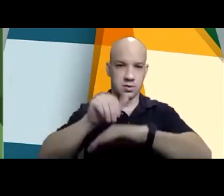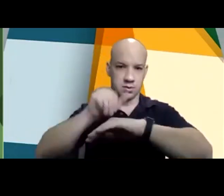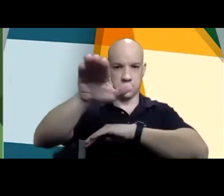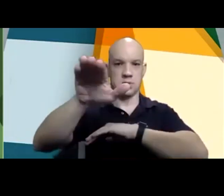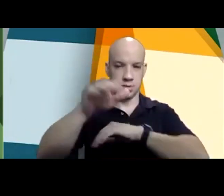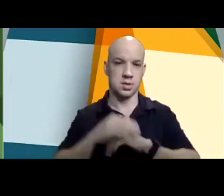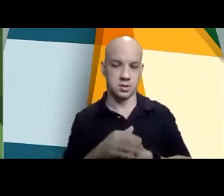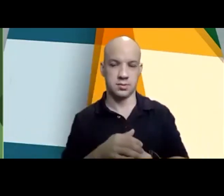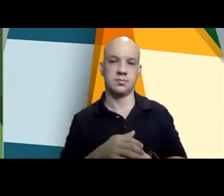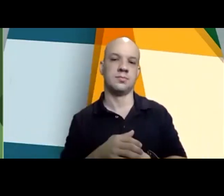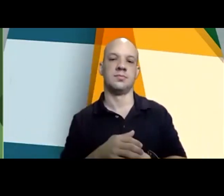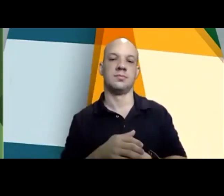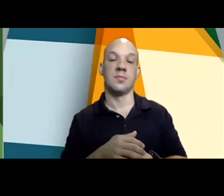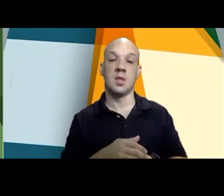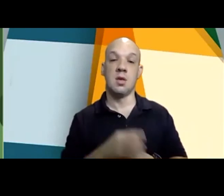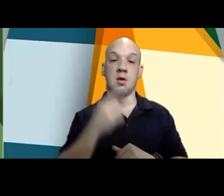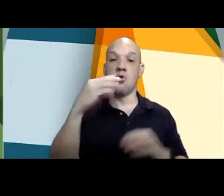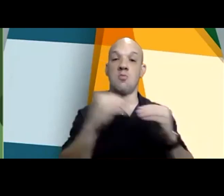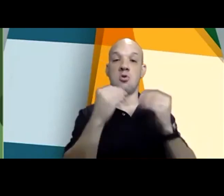System Award Management,